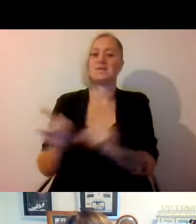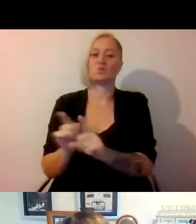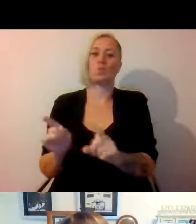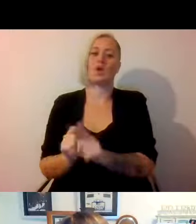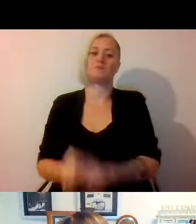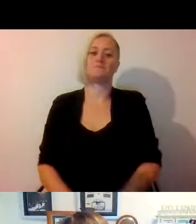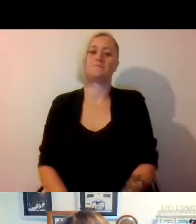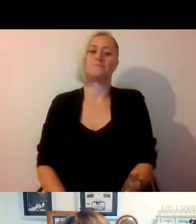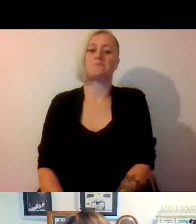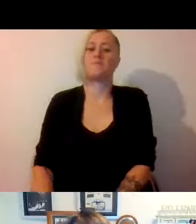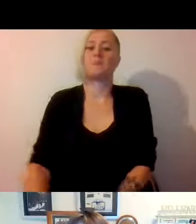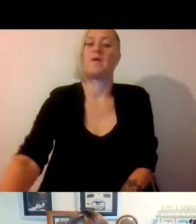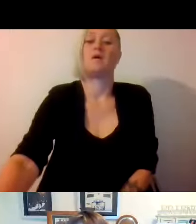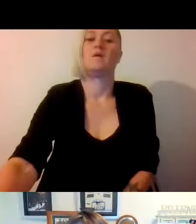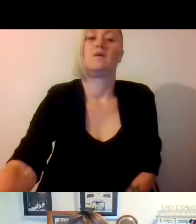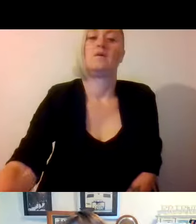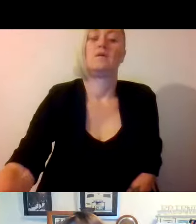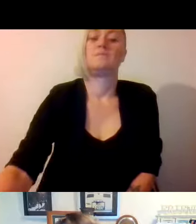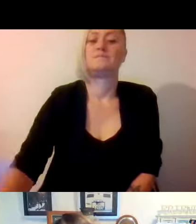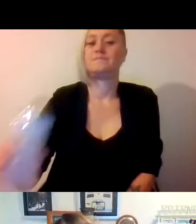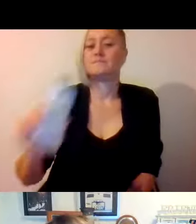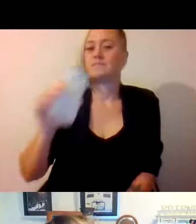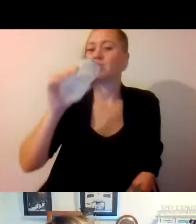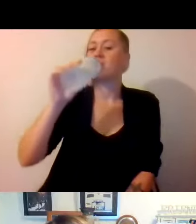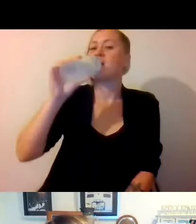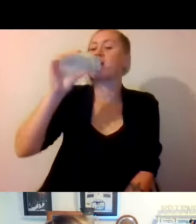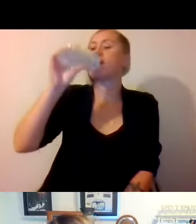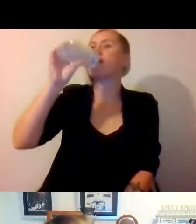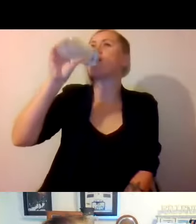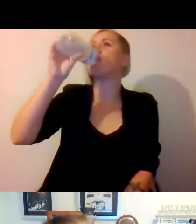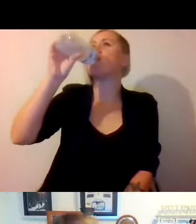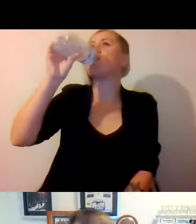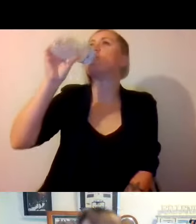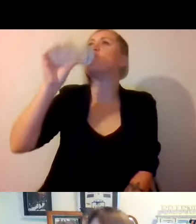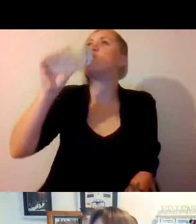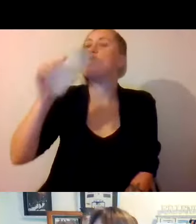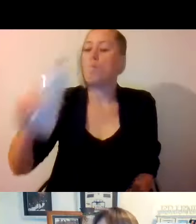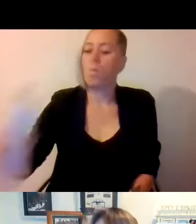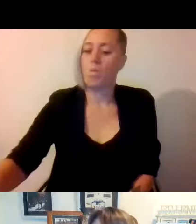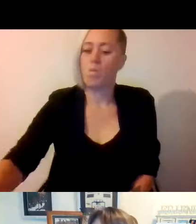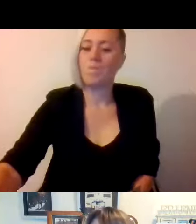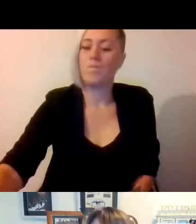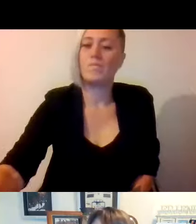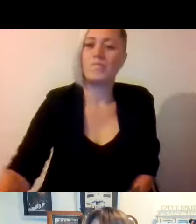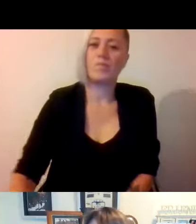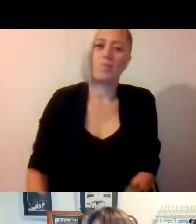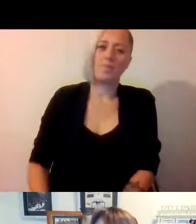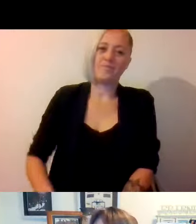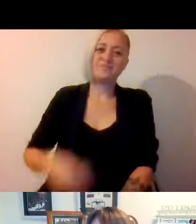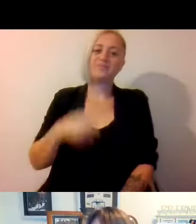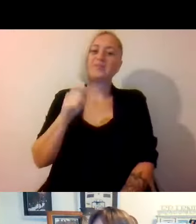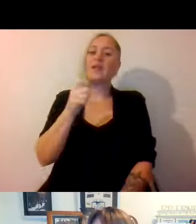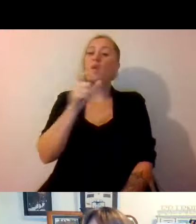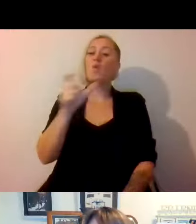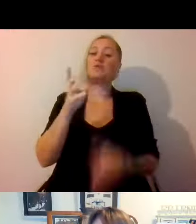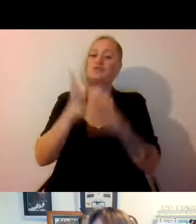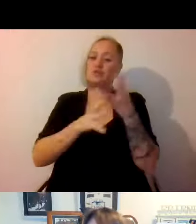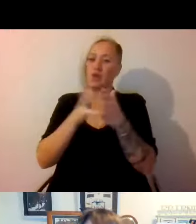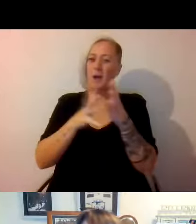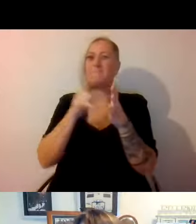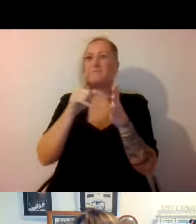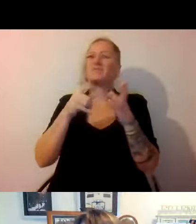into text-to-speech type options. Now, keyword sign, you're looking at it in that developmental level, it sits with really